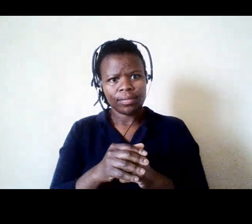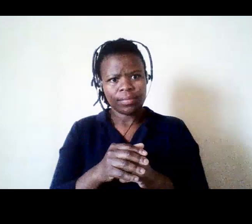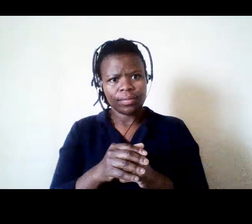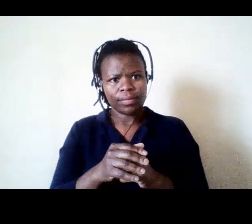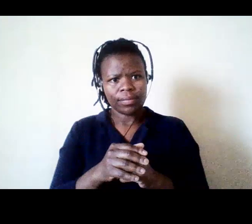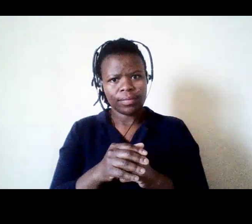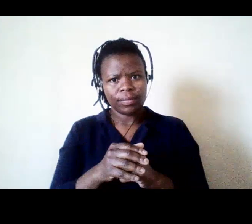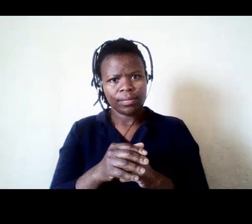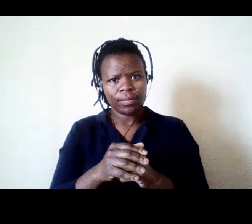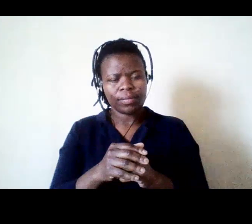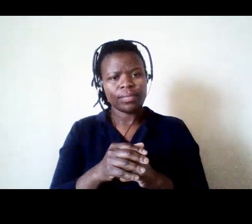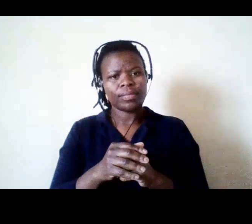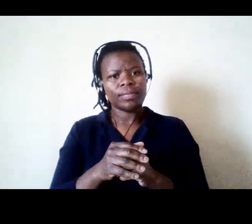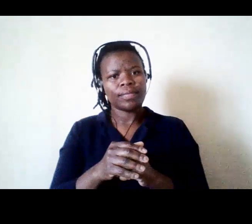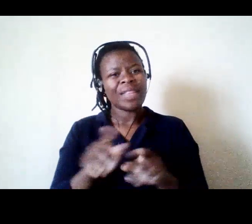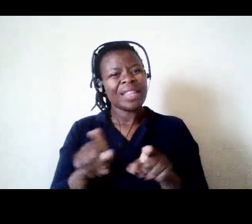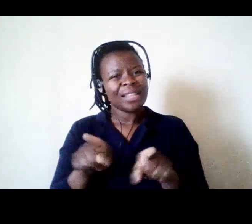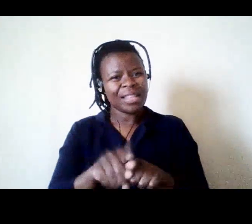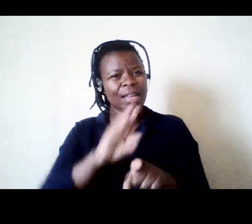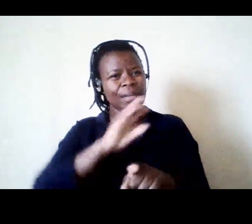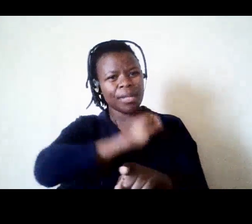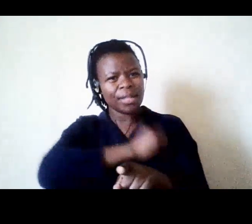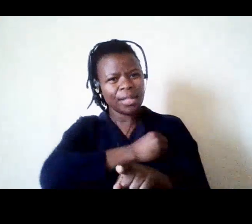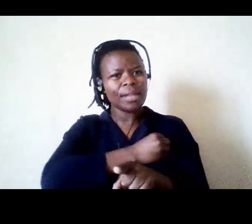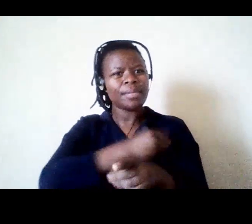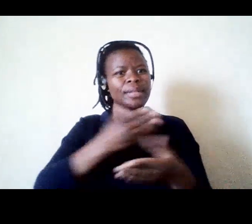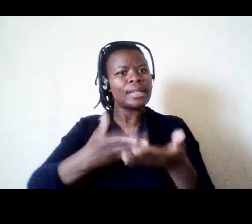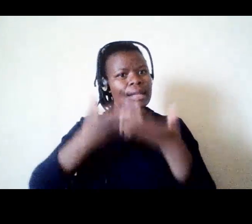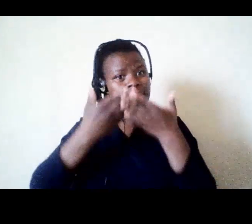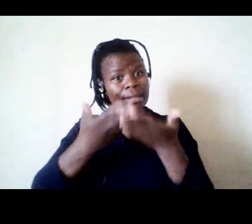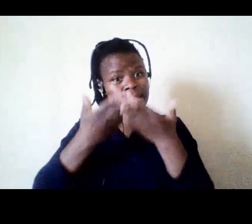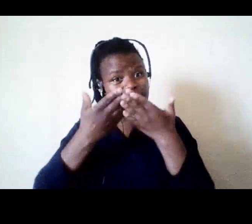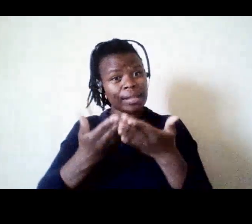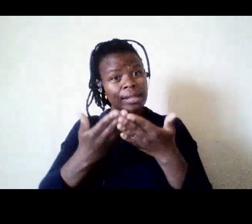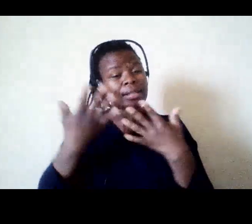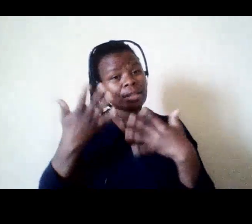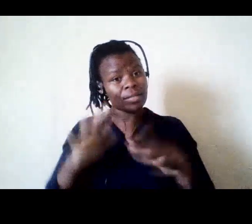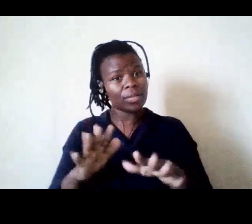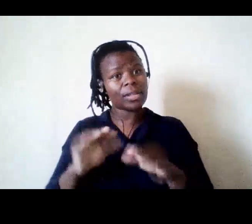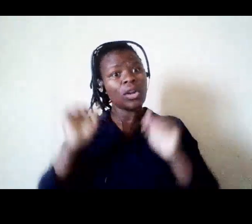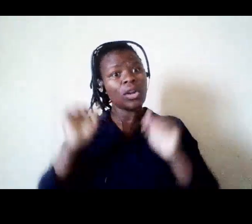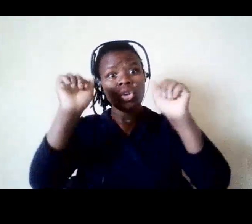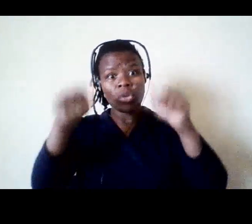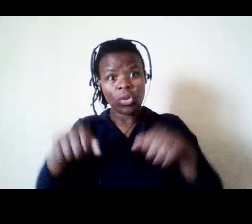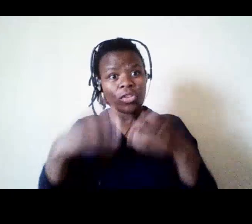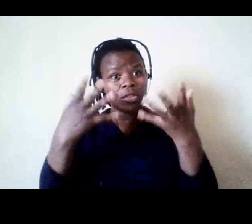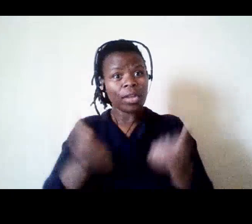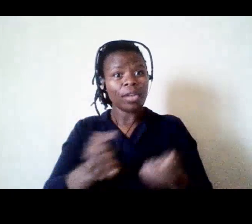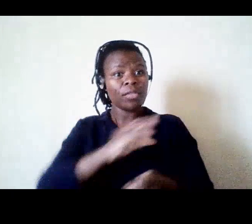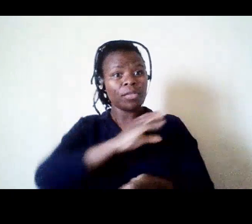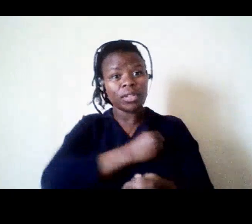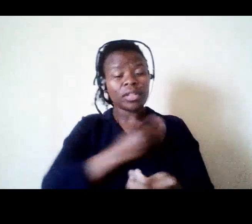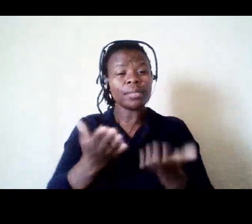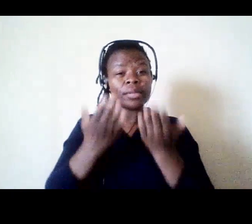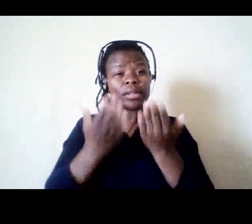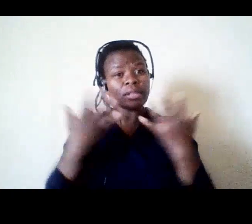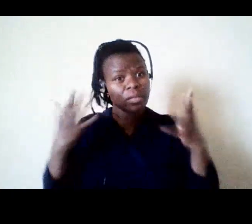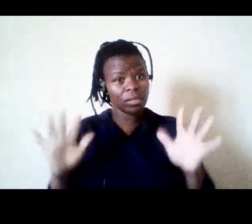not. Oh yes, we have disability studies. Sorry, we left you out. That's just very minor thing. But normally